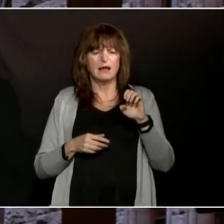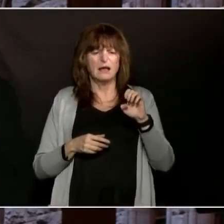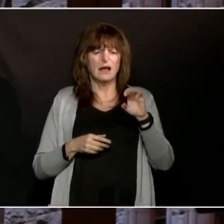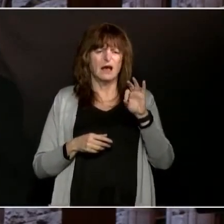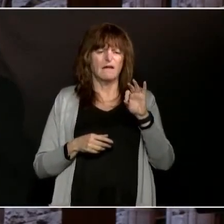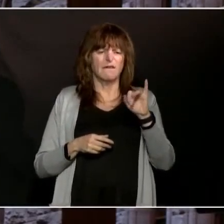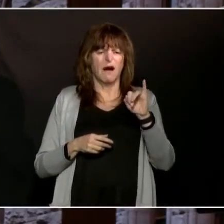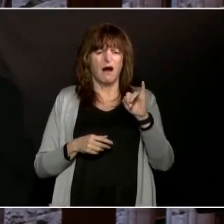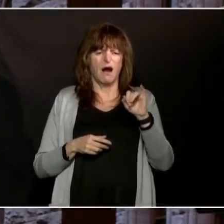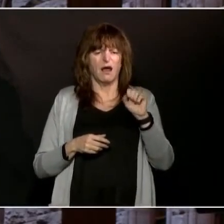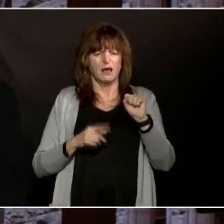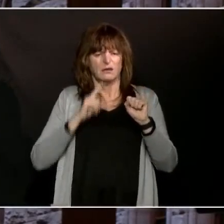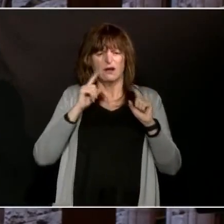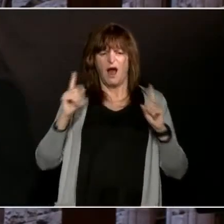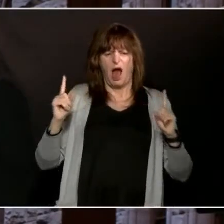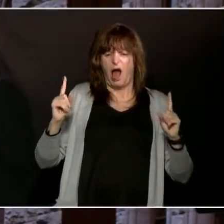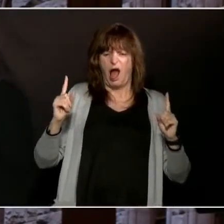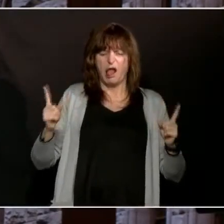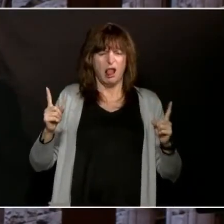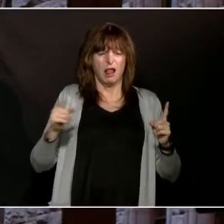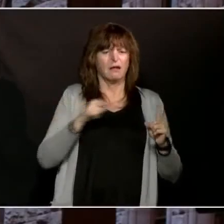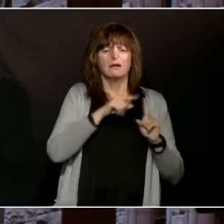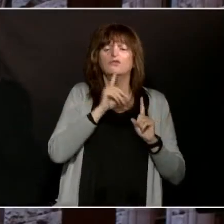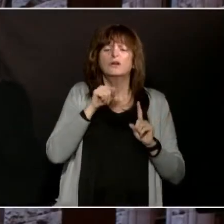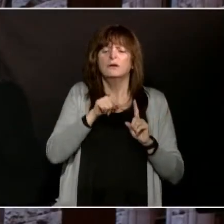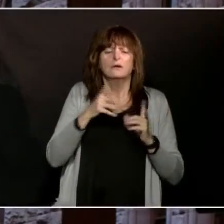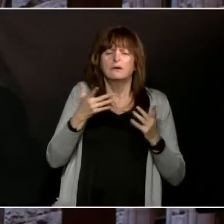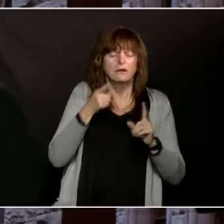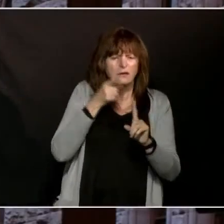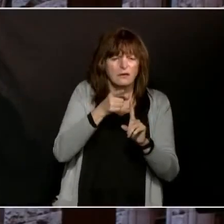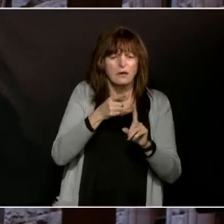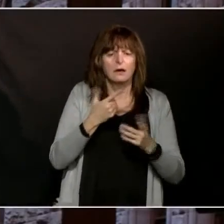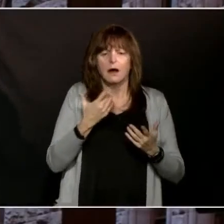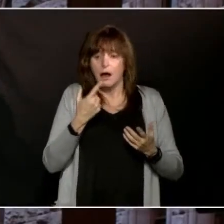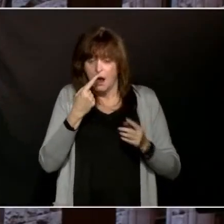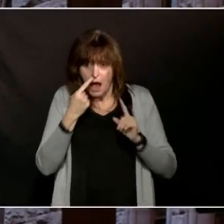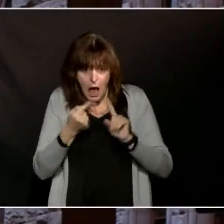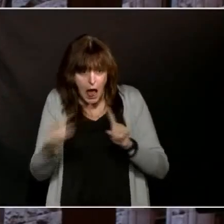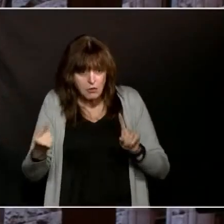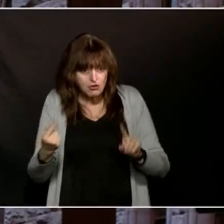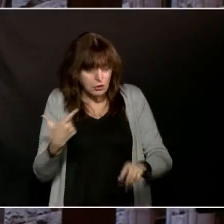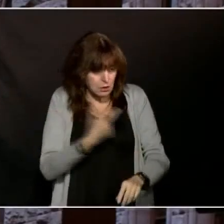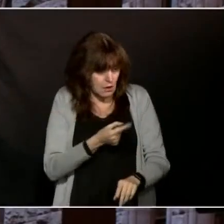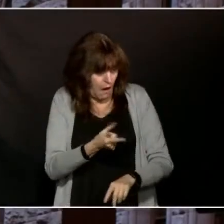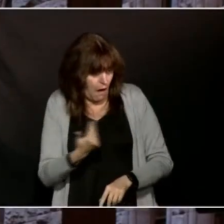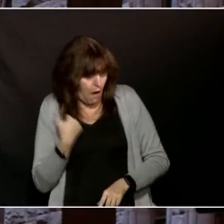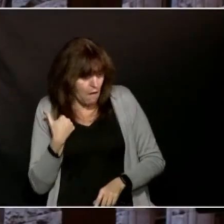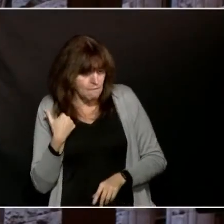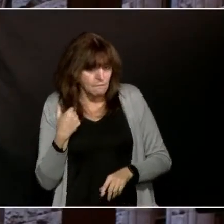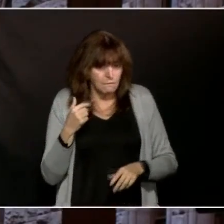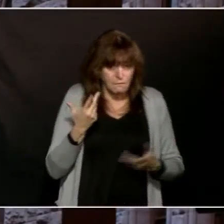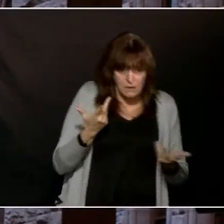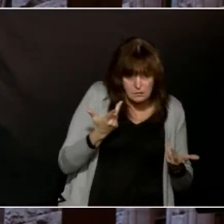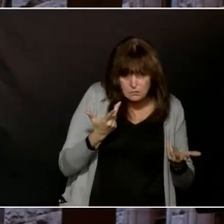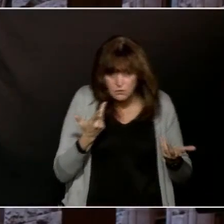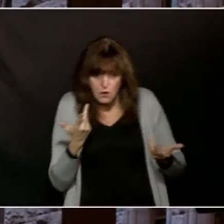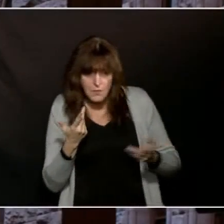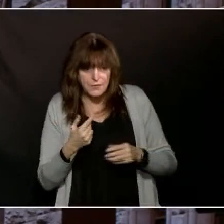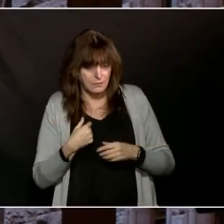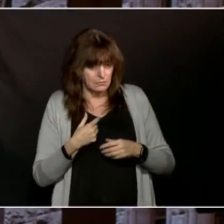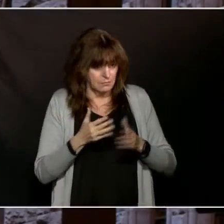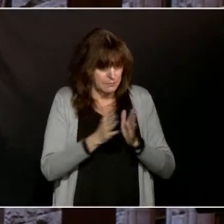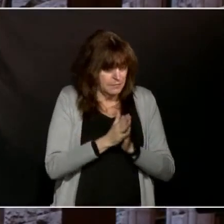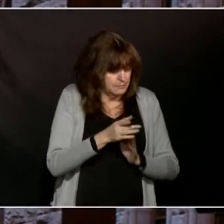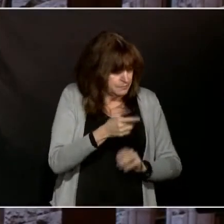too much. And saying their adverse event reporting, which we're asking everyone to do very diligently. And so far, with